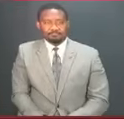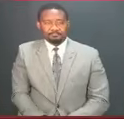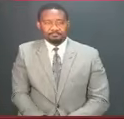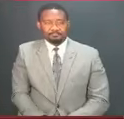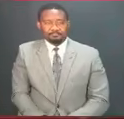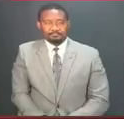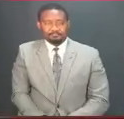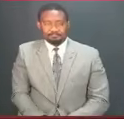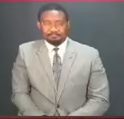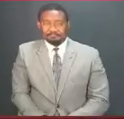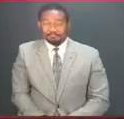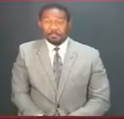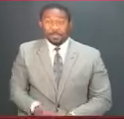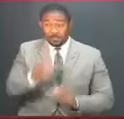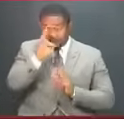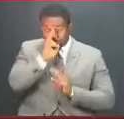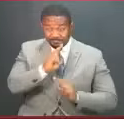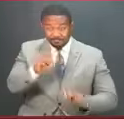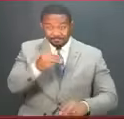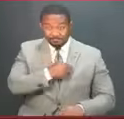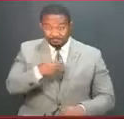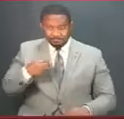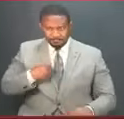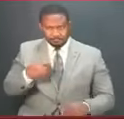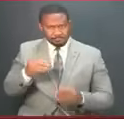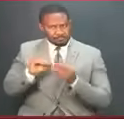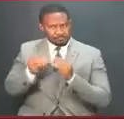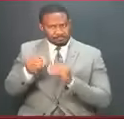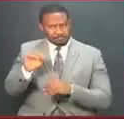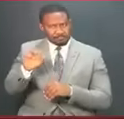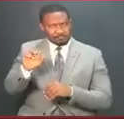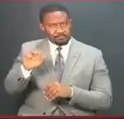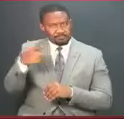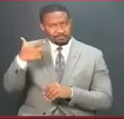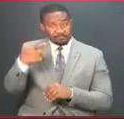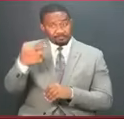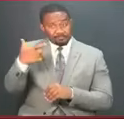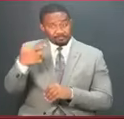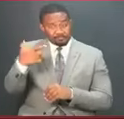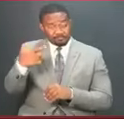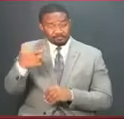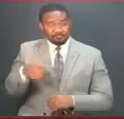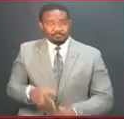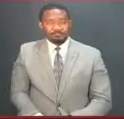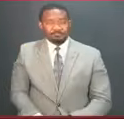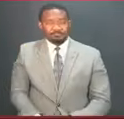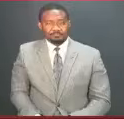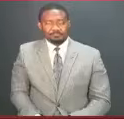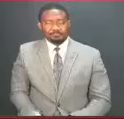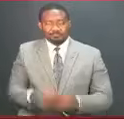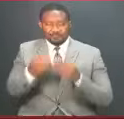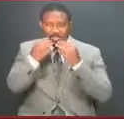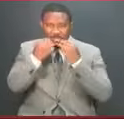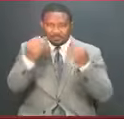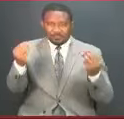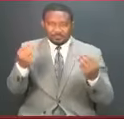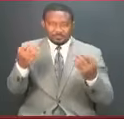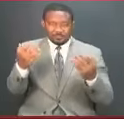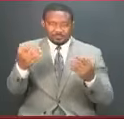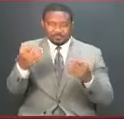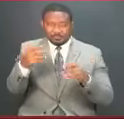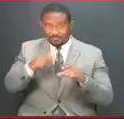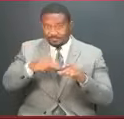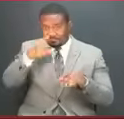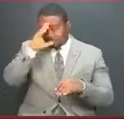Honorable members, item 21 on the order paper. Motion. Chairman